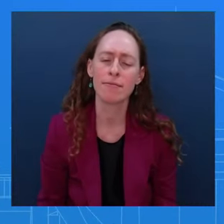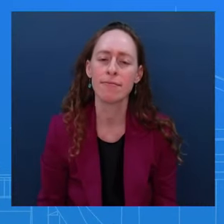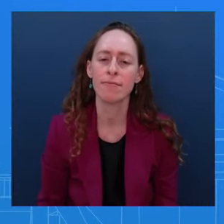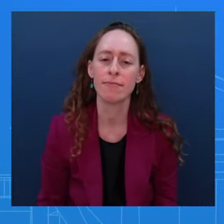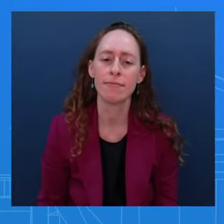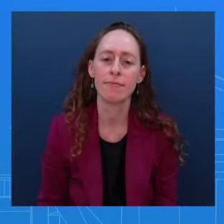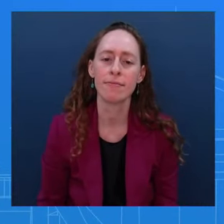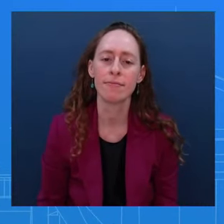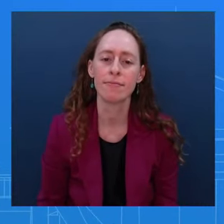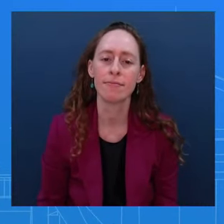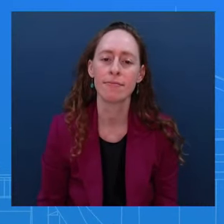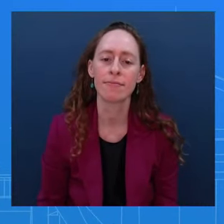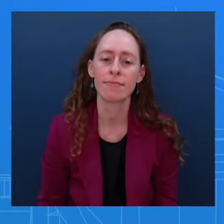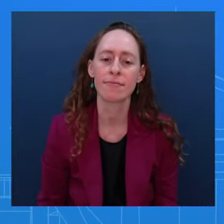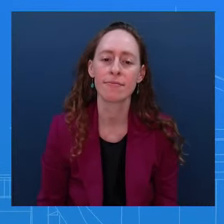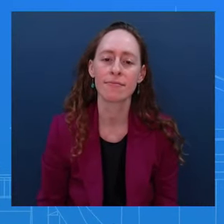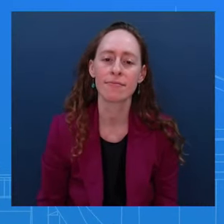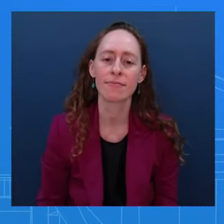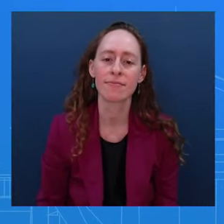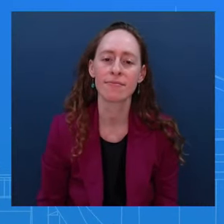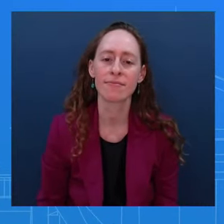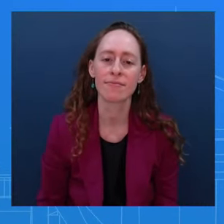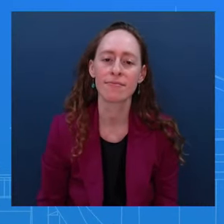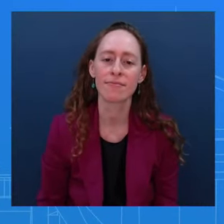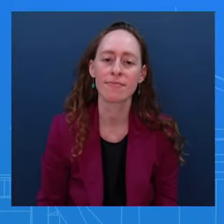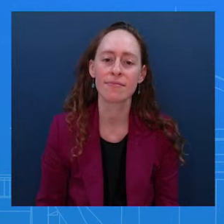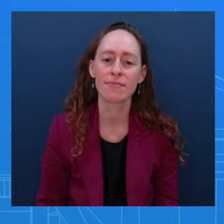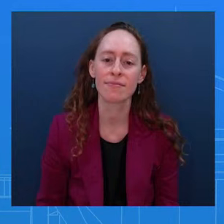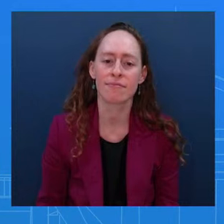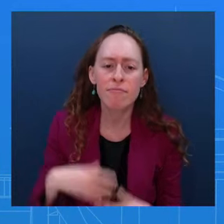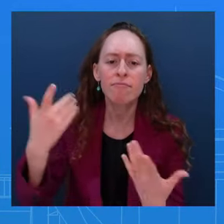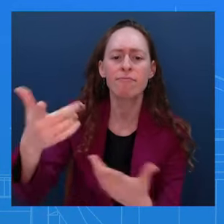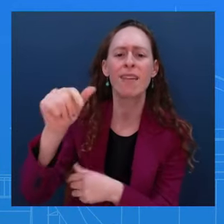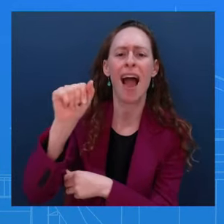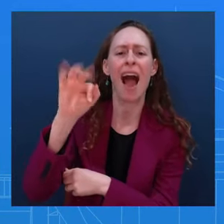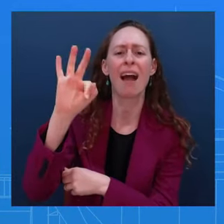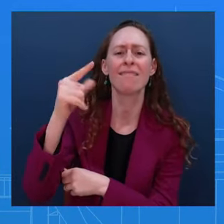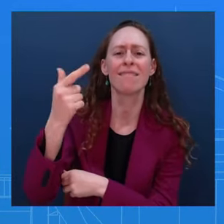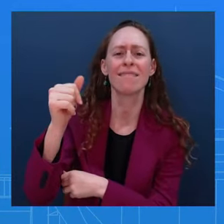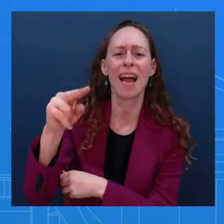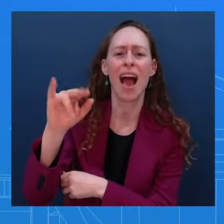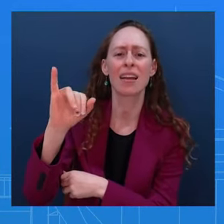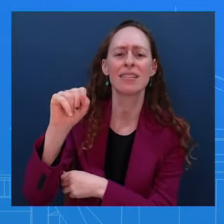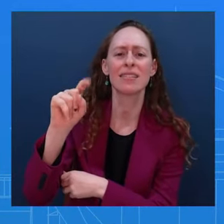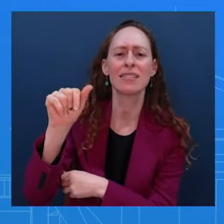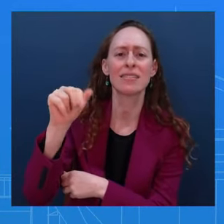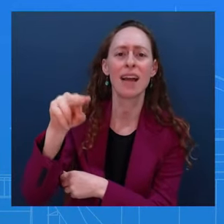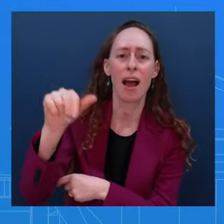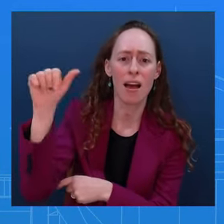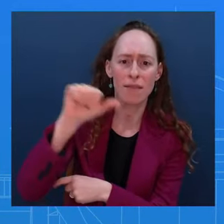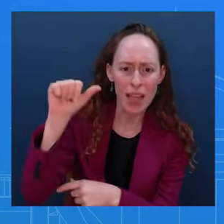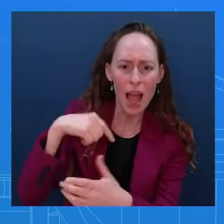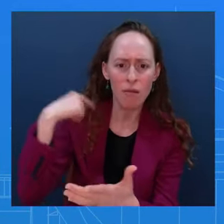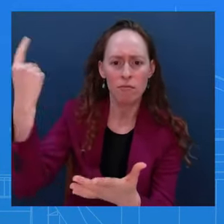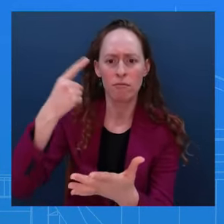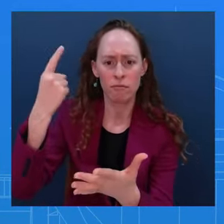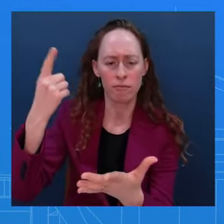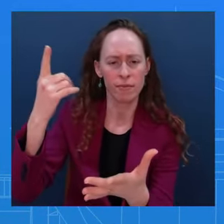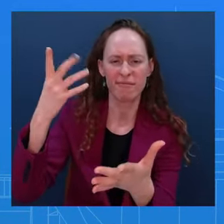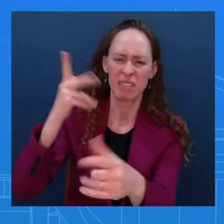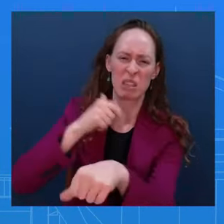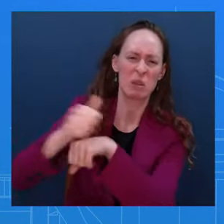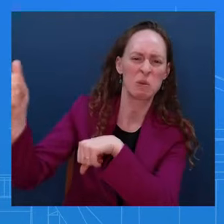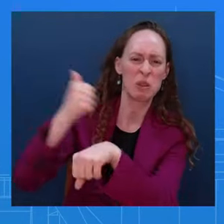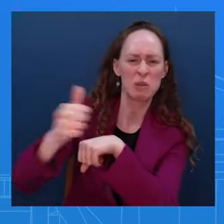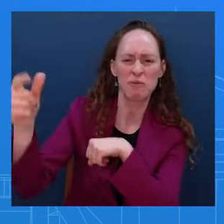the Afghanistan withdrawal, accusing the Biden administration of reinventing the Doha Agreement and creating conditions that are ripe for a Taliban